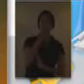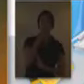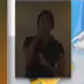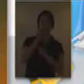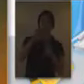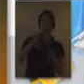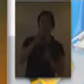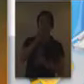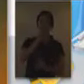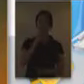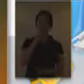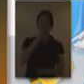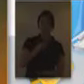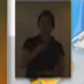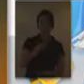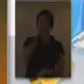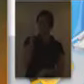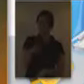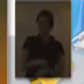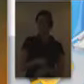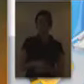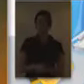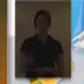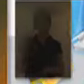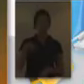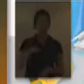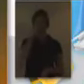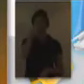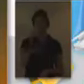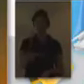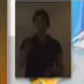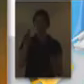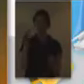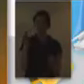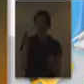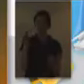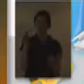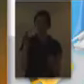communication. And, well, I think with that I've finished.